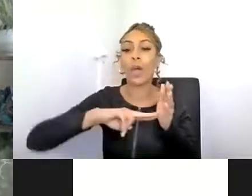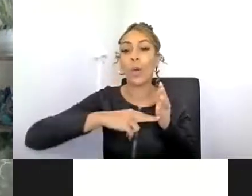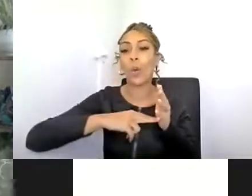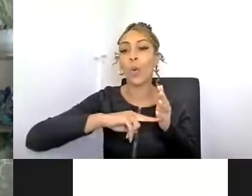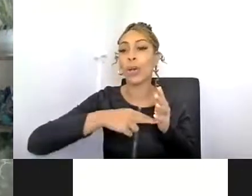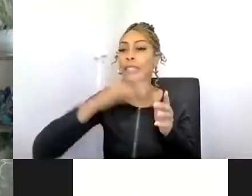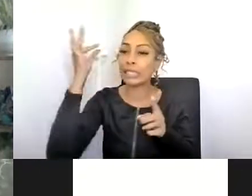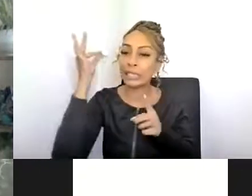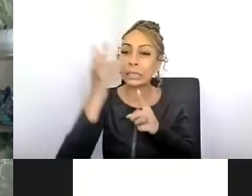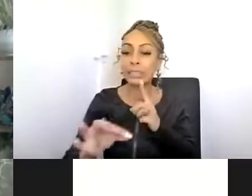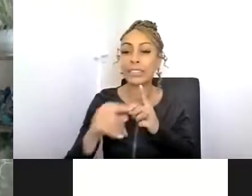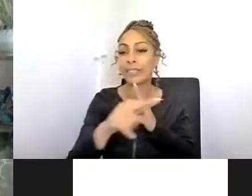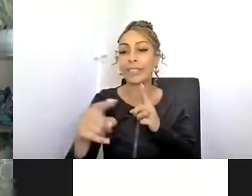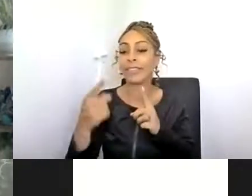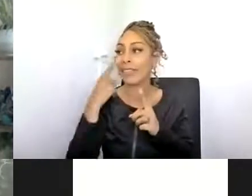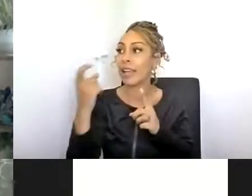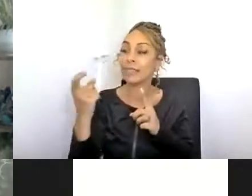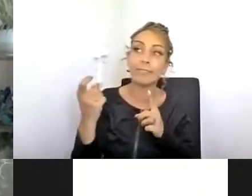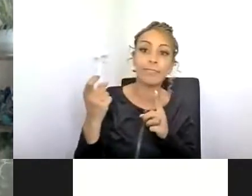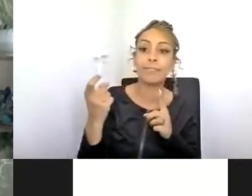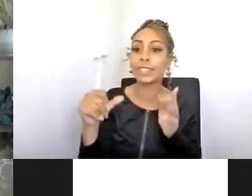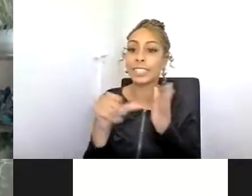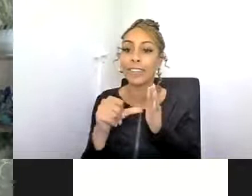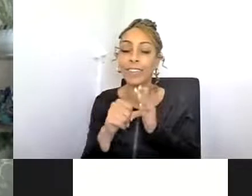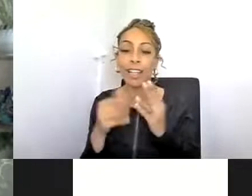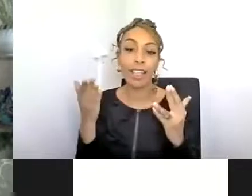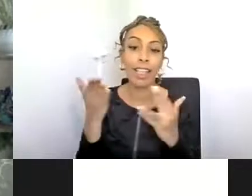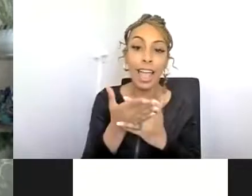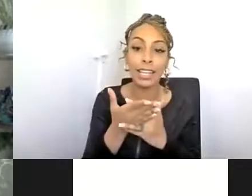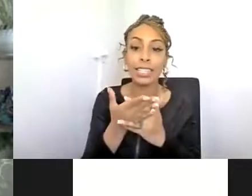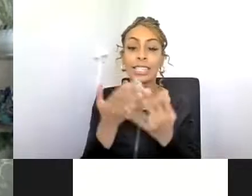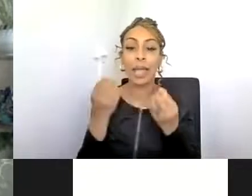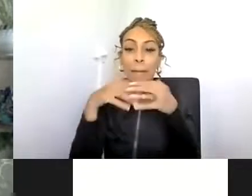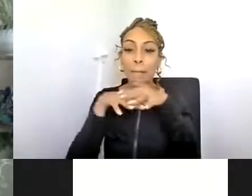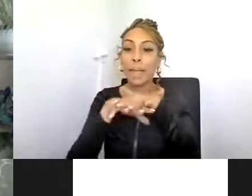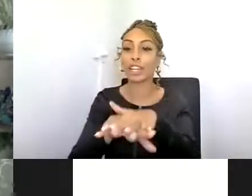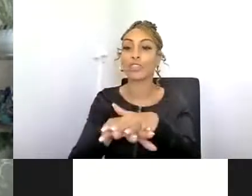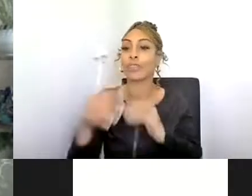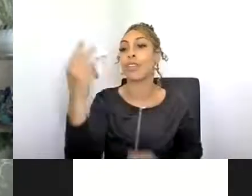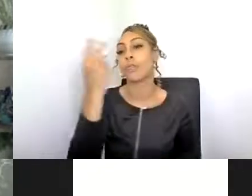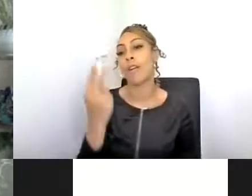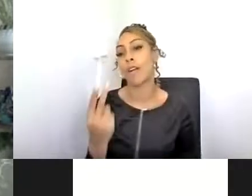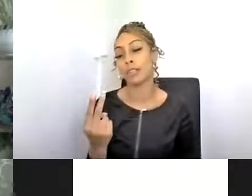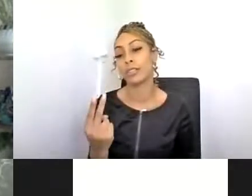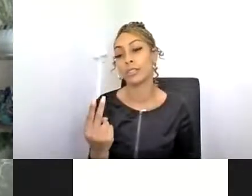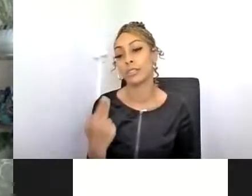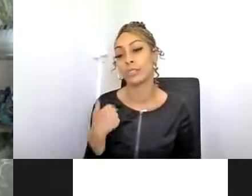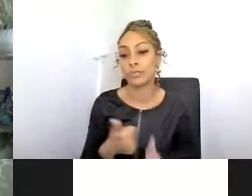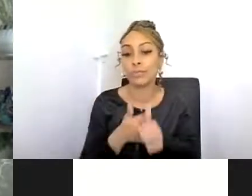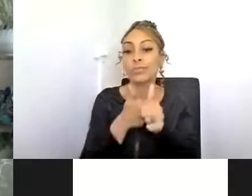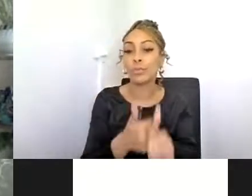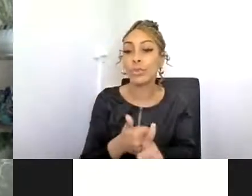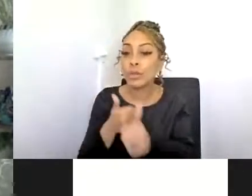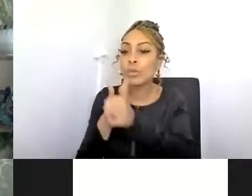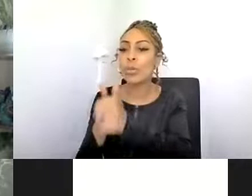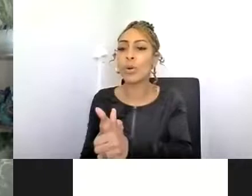organisation specifically for those who find it difficult to access the mainstream art world. We support those